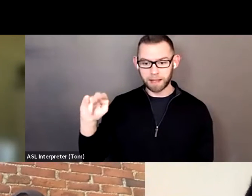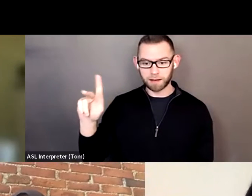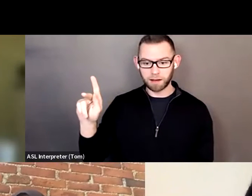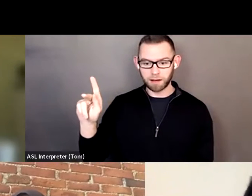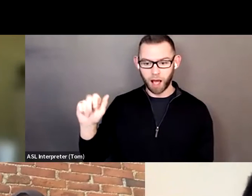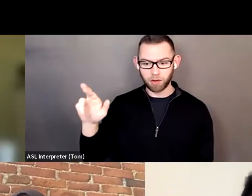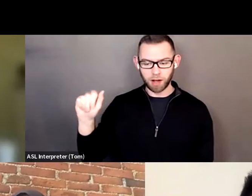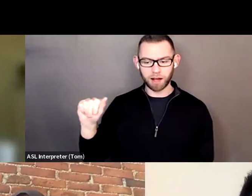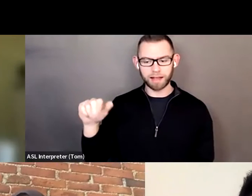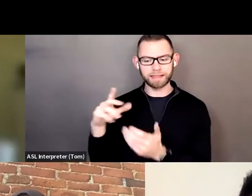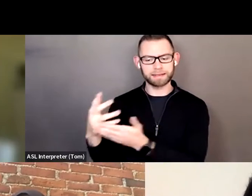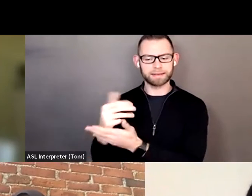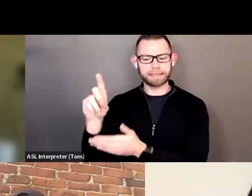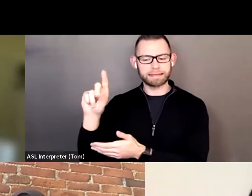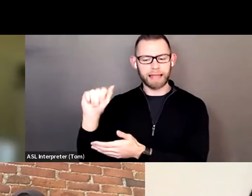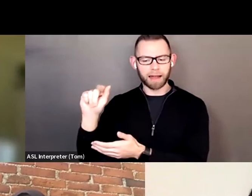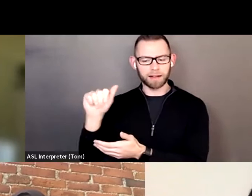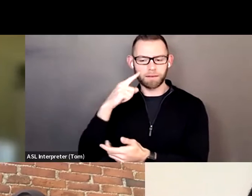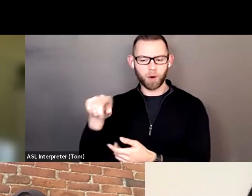our lovely speaker we have today.